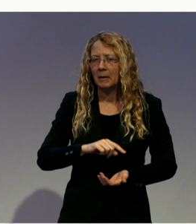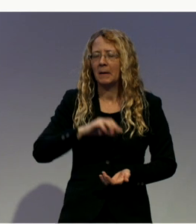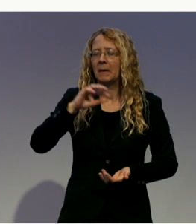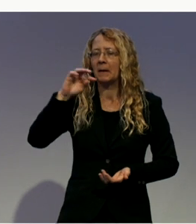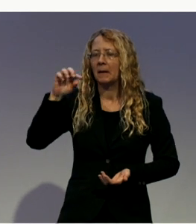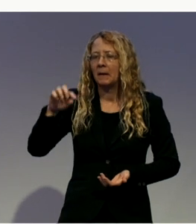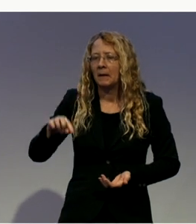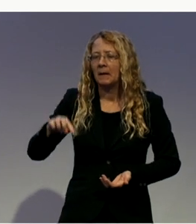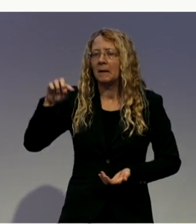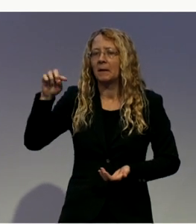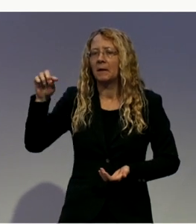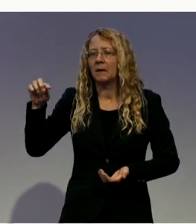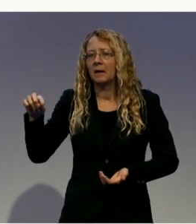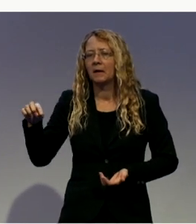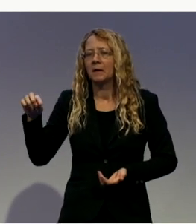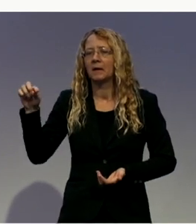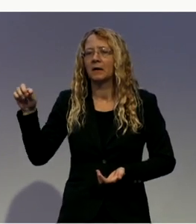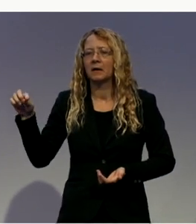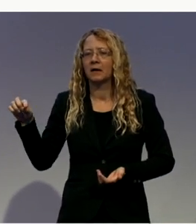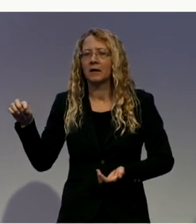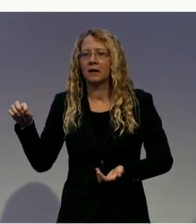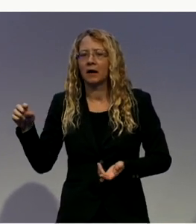see them like very, very bad,